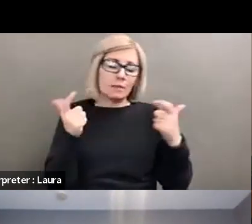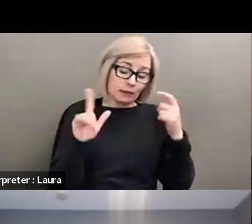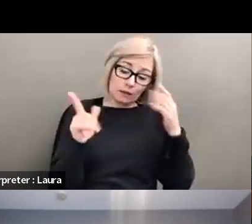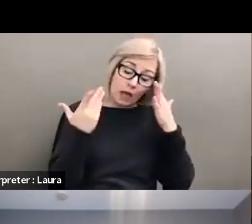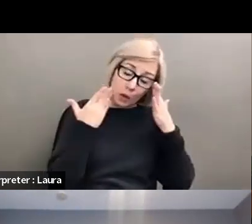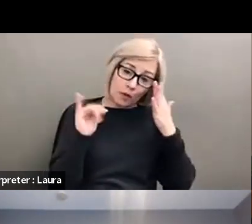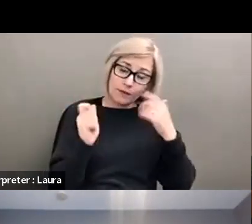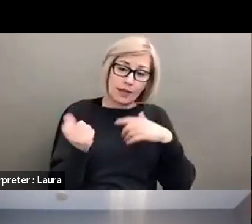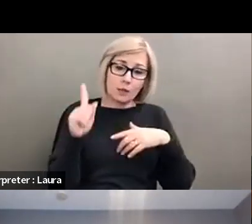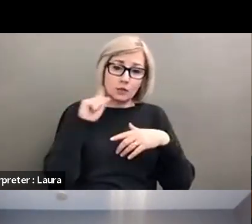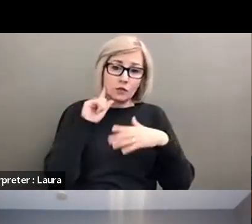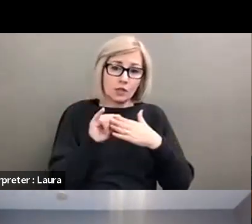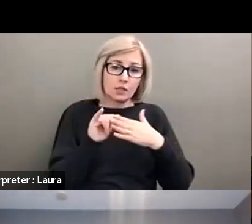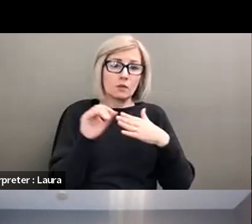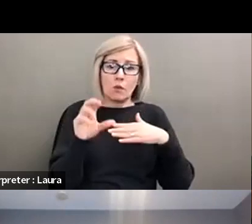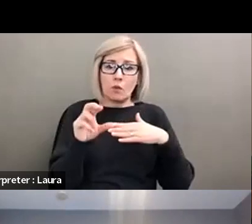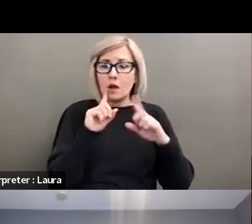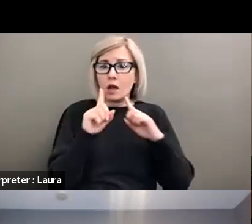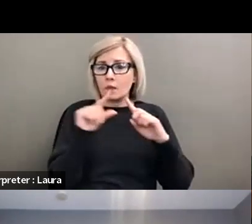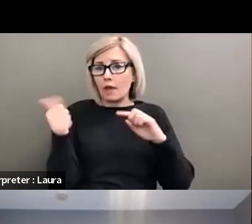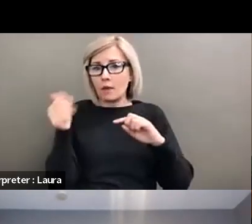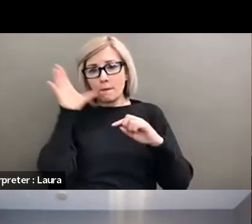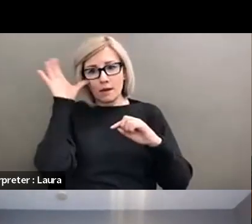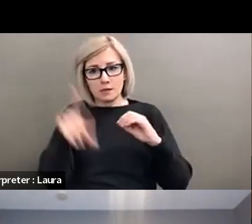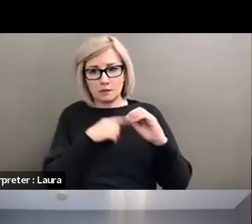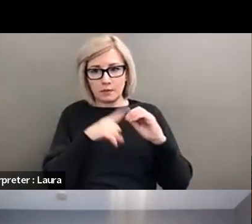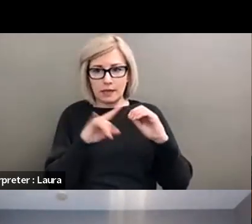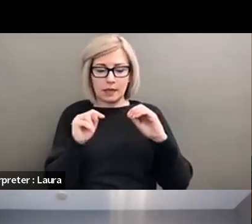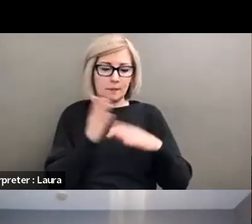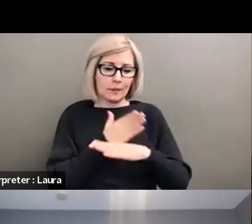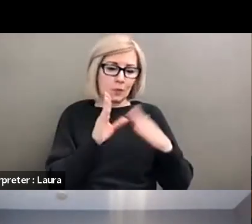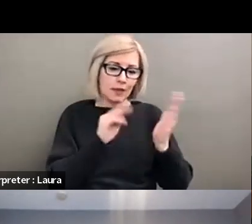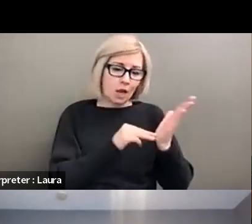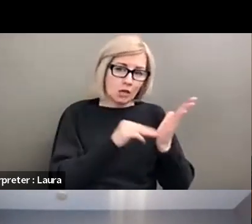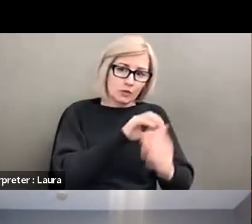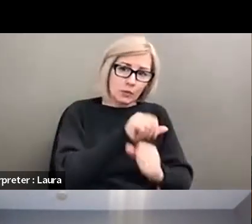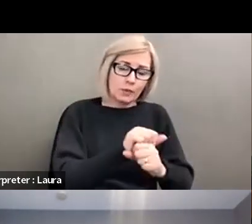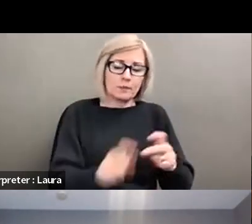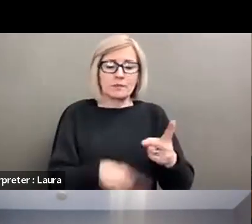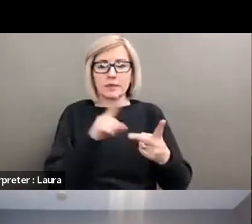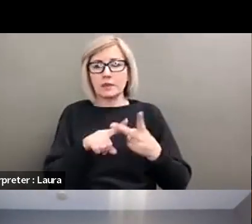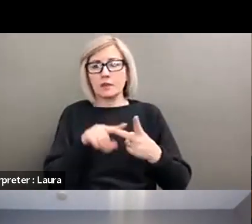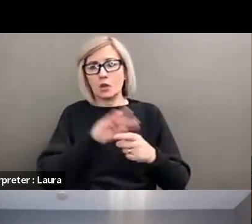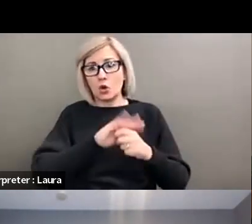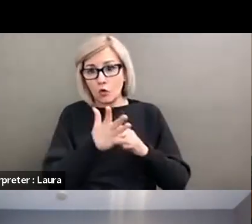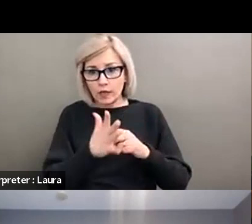anyone else has heard this or even talked to other parents about it, but between doctor's appointments, between COVID,